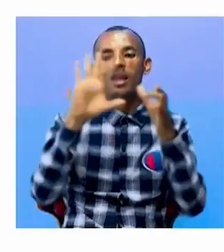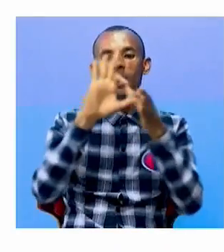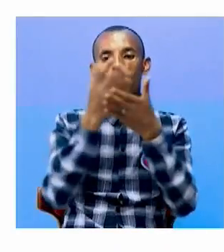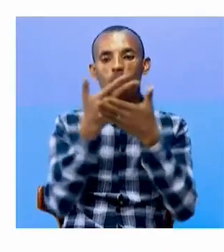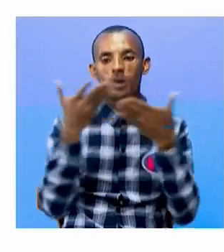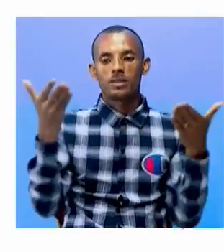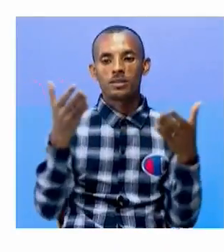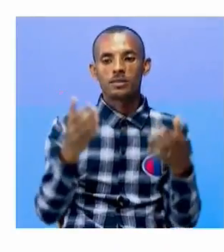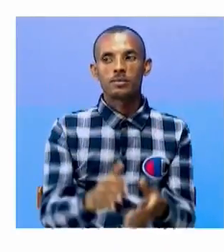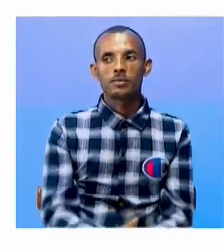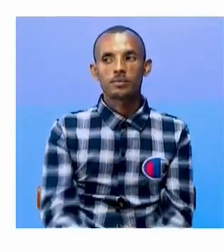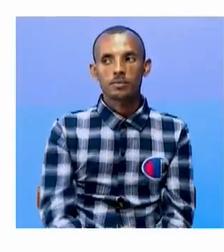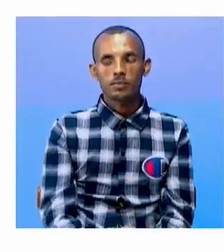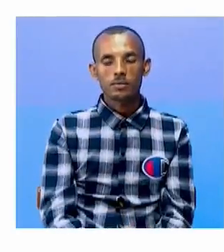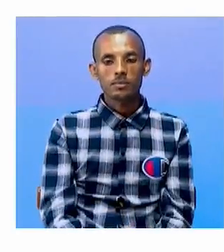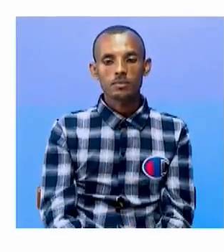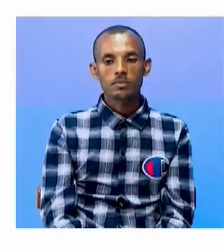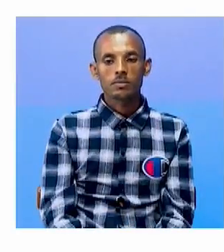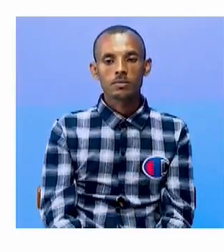Solving